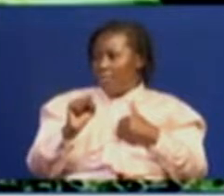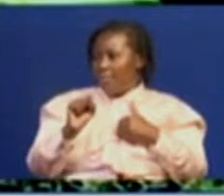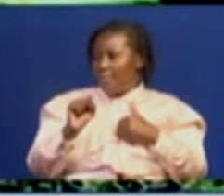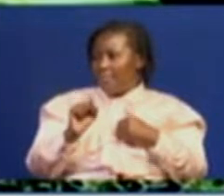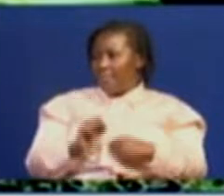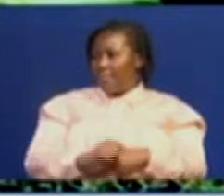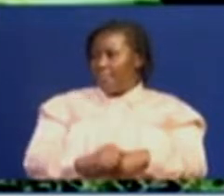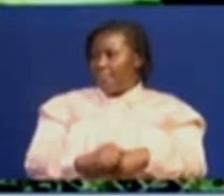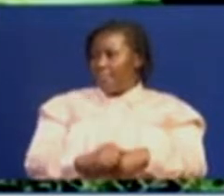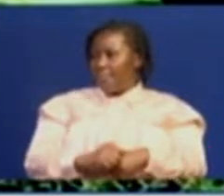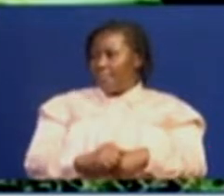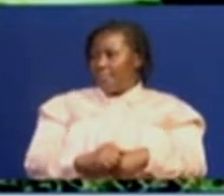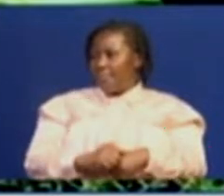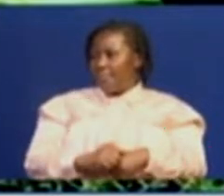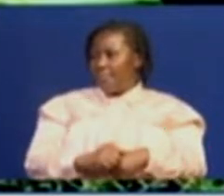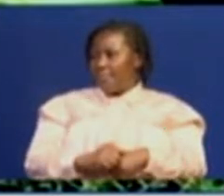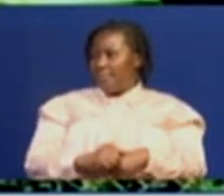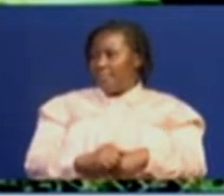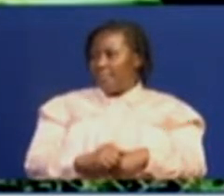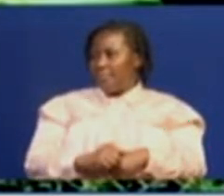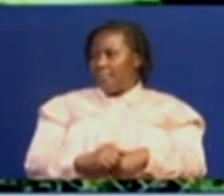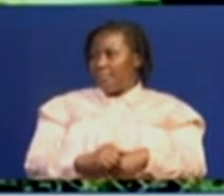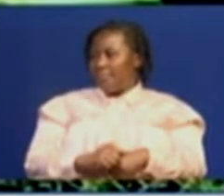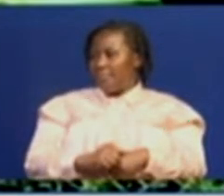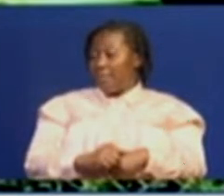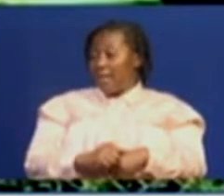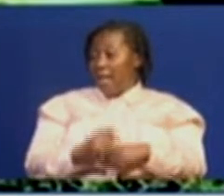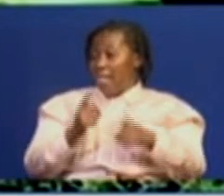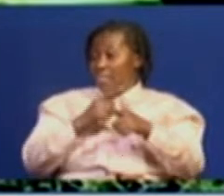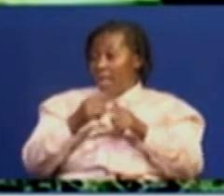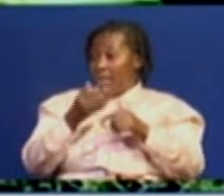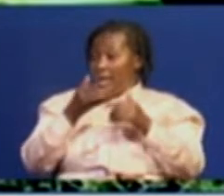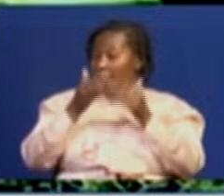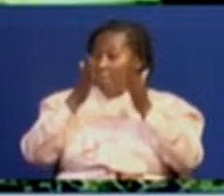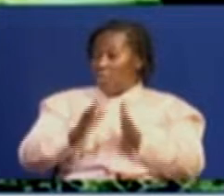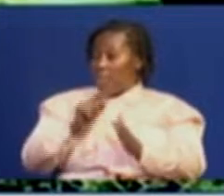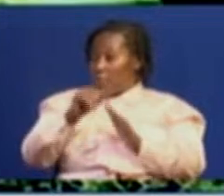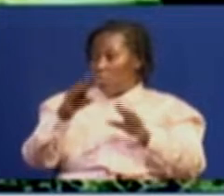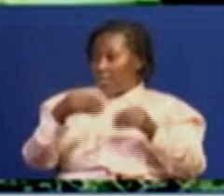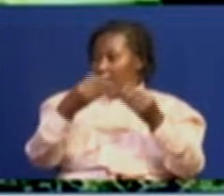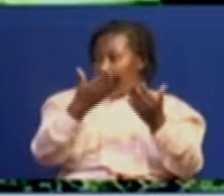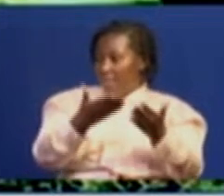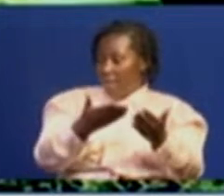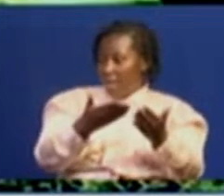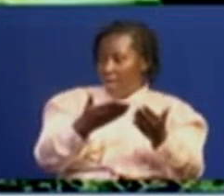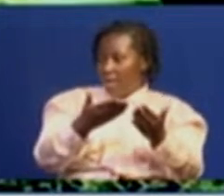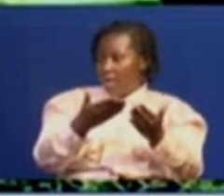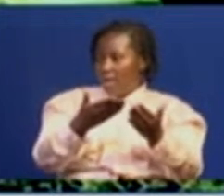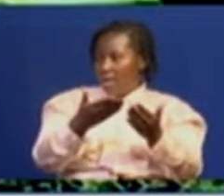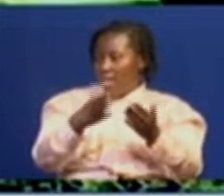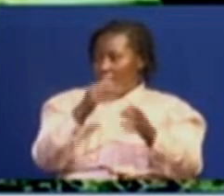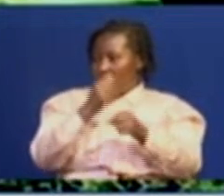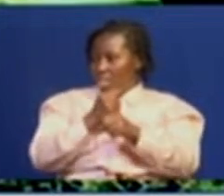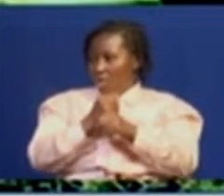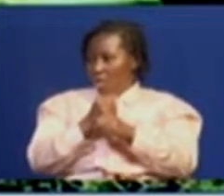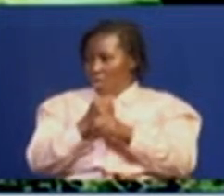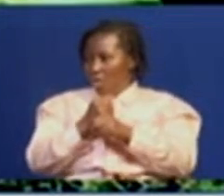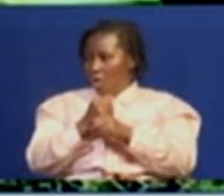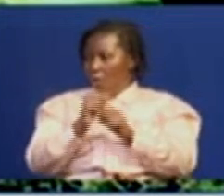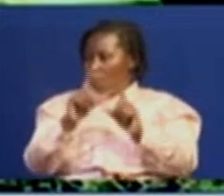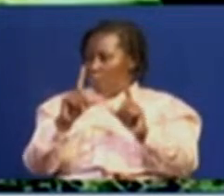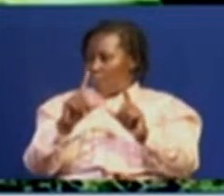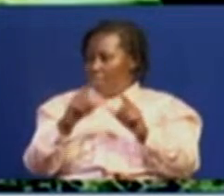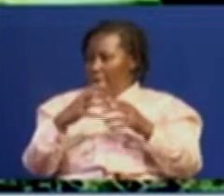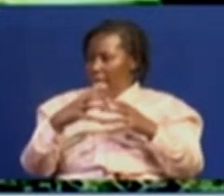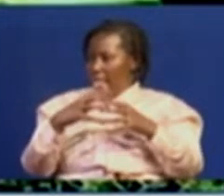Director livestock na veterinary services. And then this person was given the work